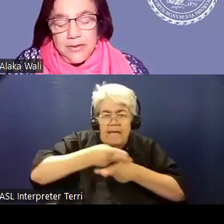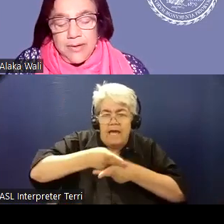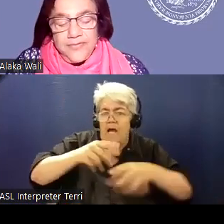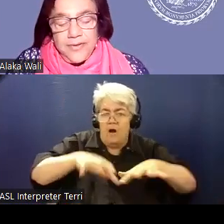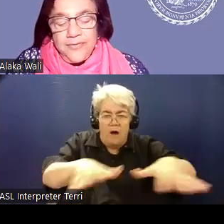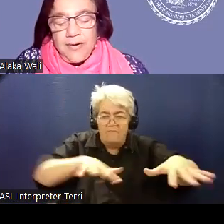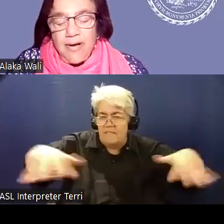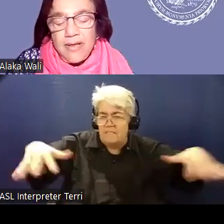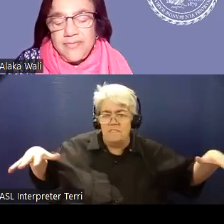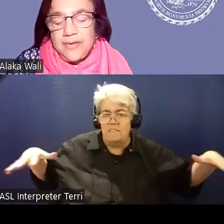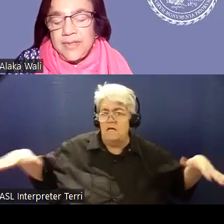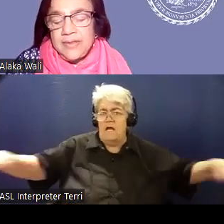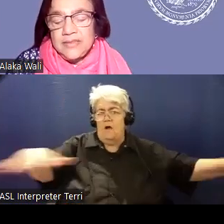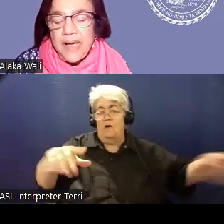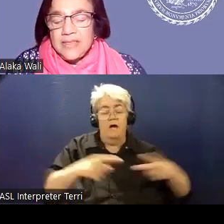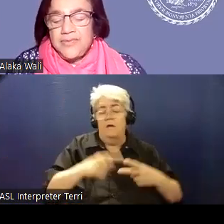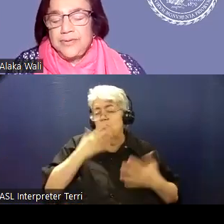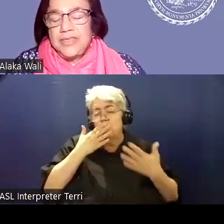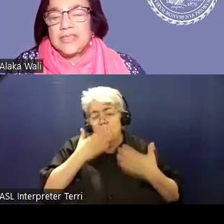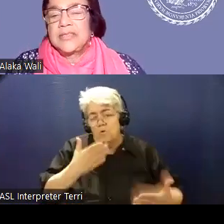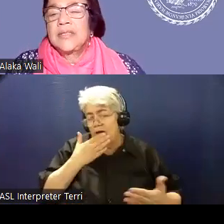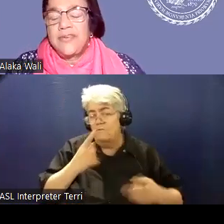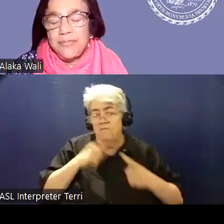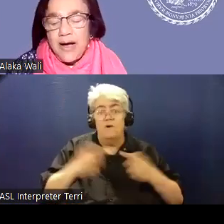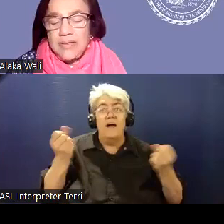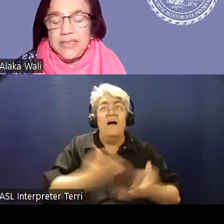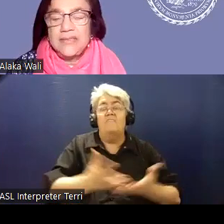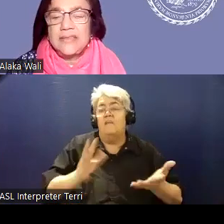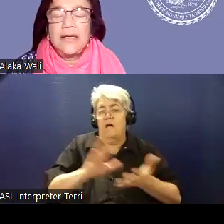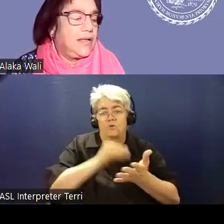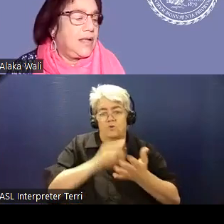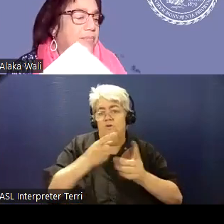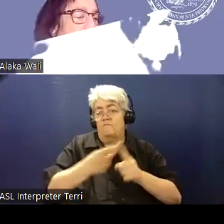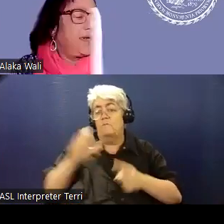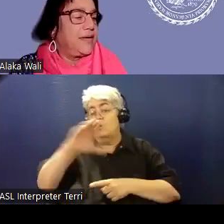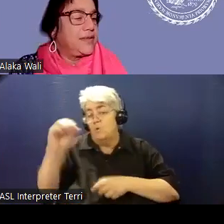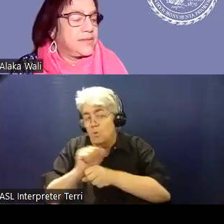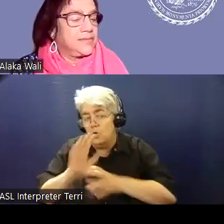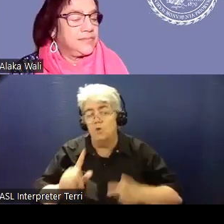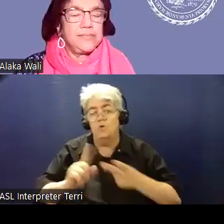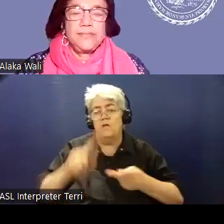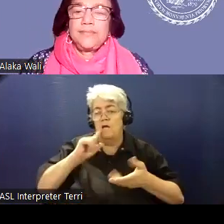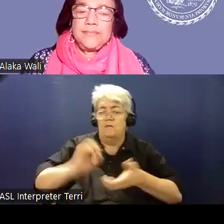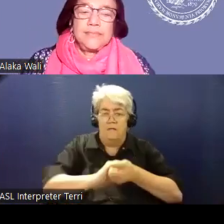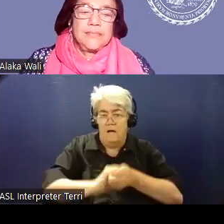profoundly grateful for all I've learned in these past few years from colleagues and collaborators.